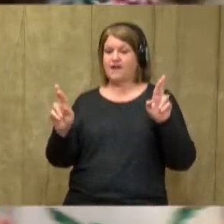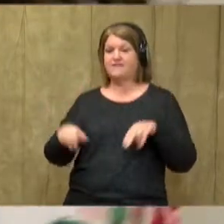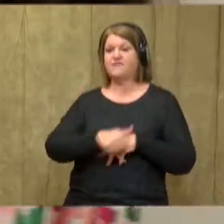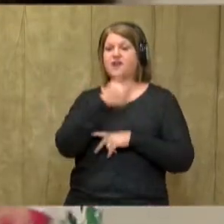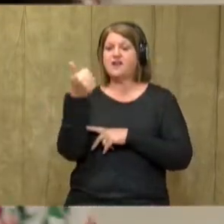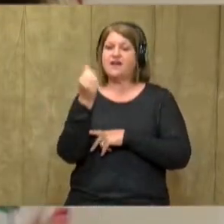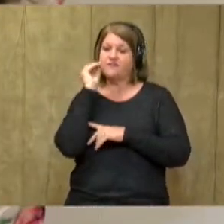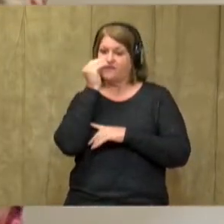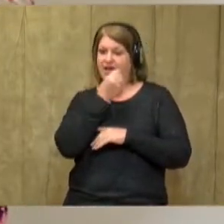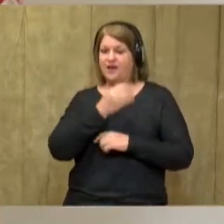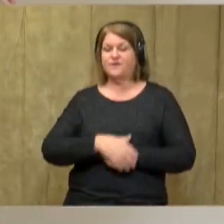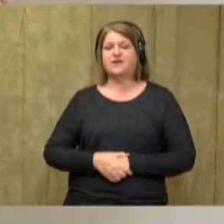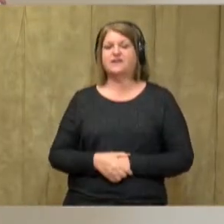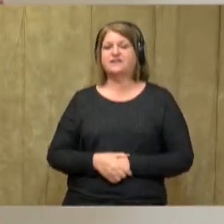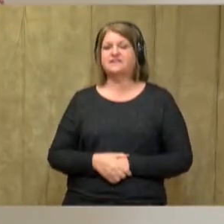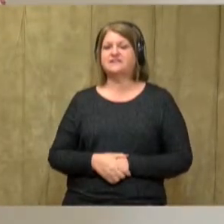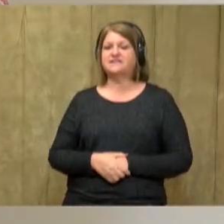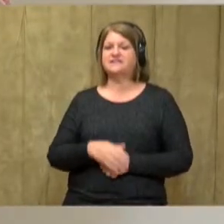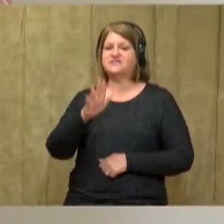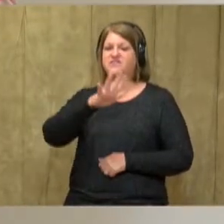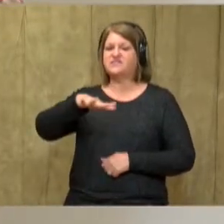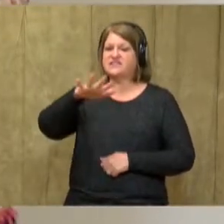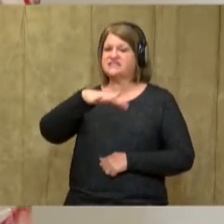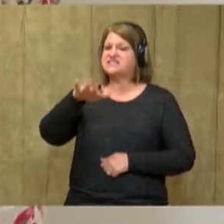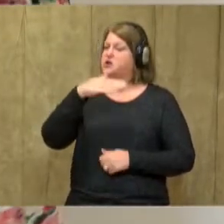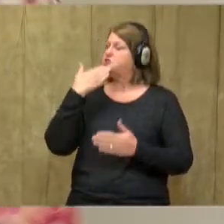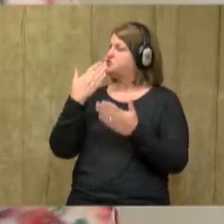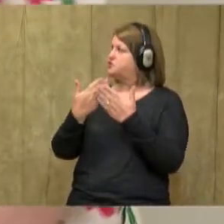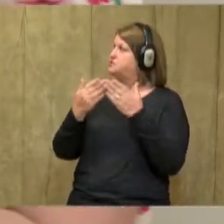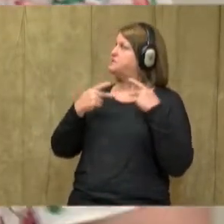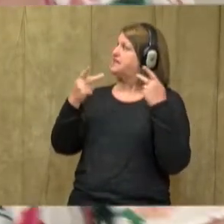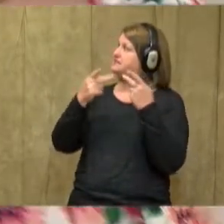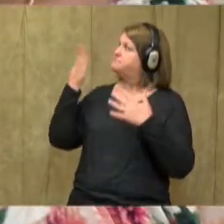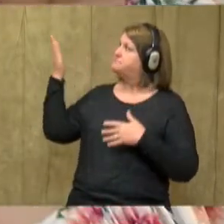flower. So somewhere right here would be a good spot.